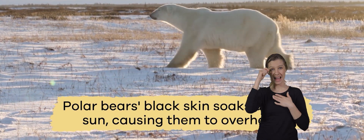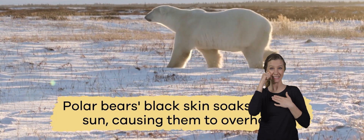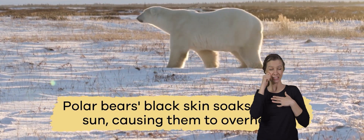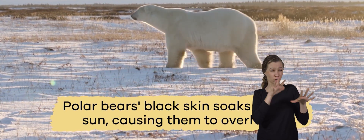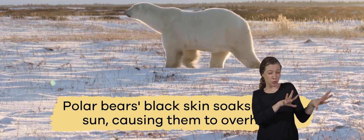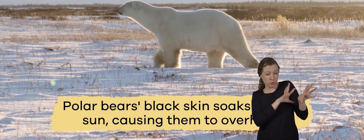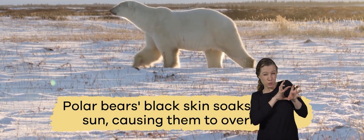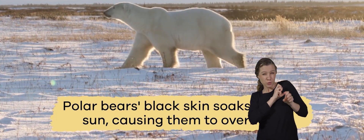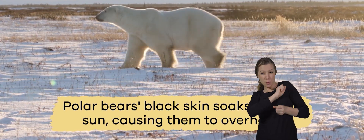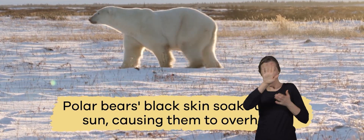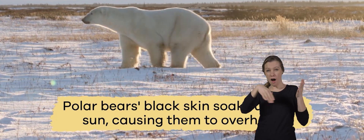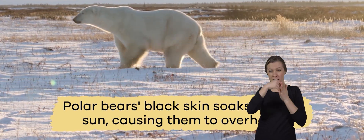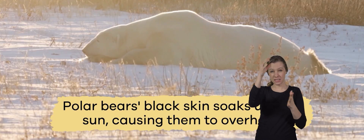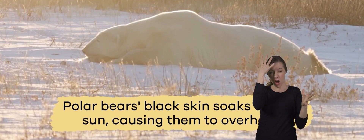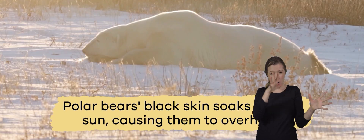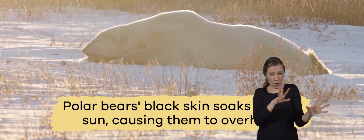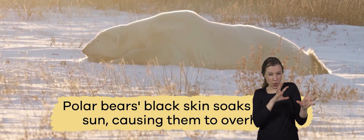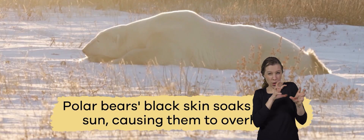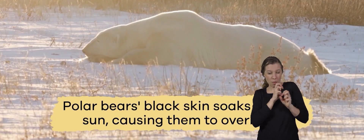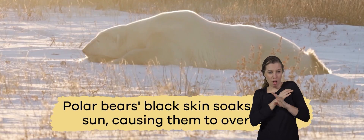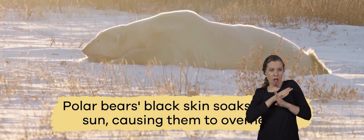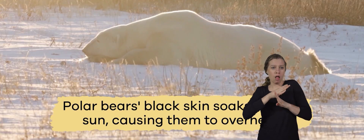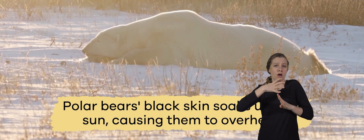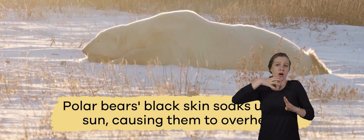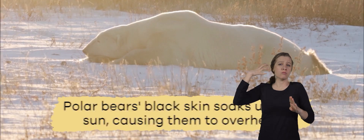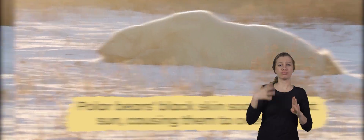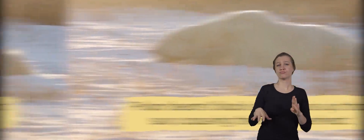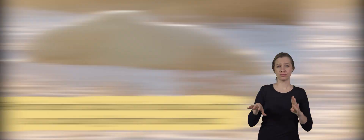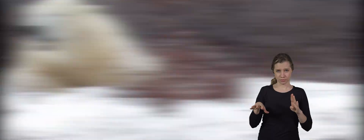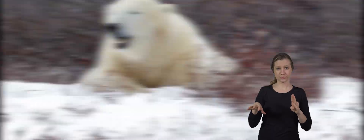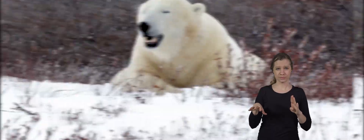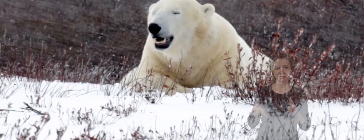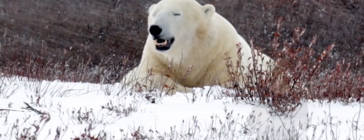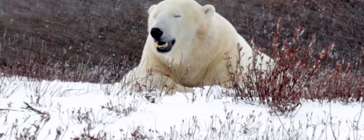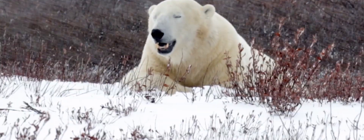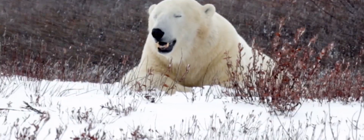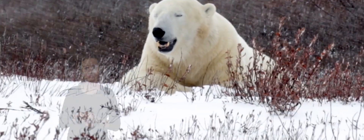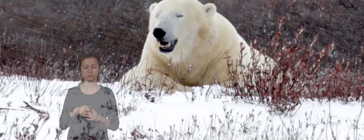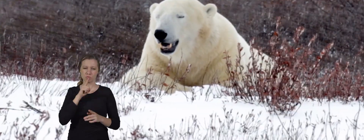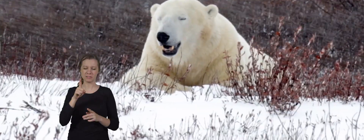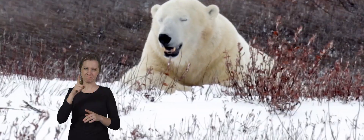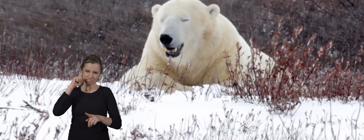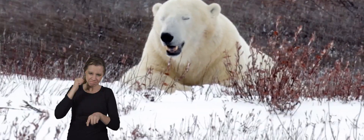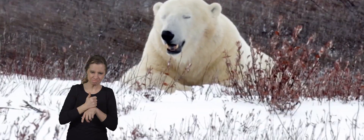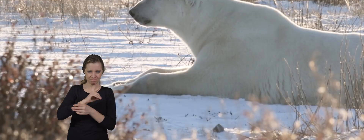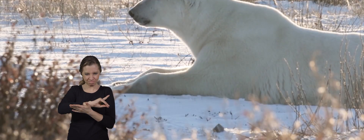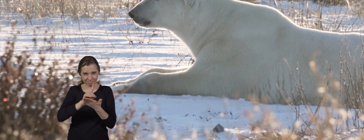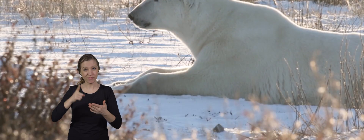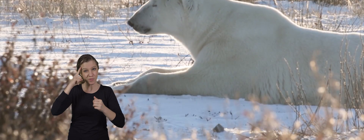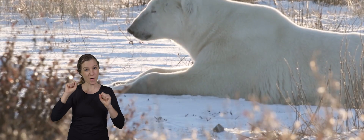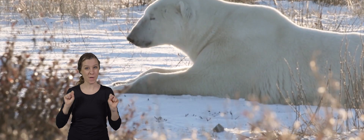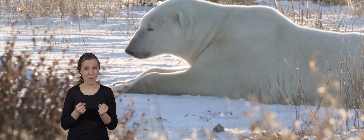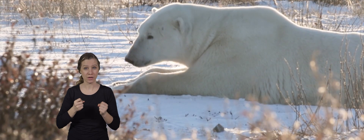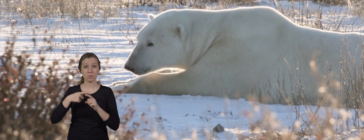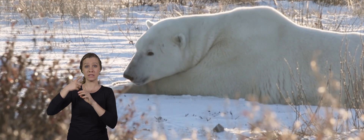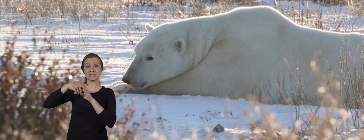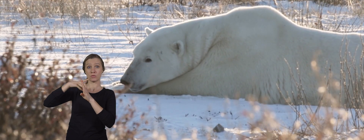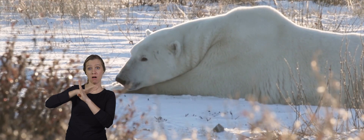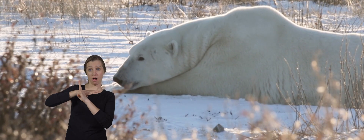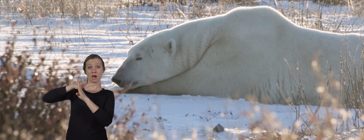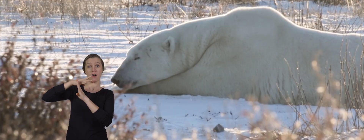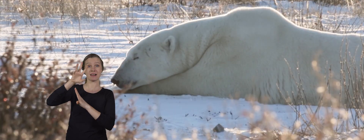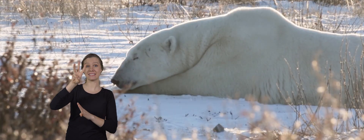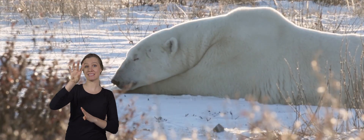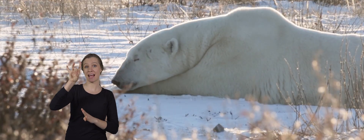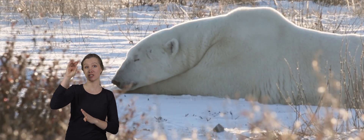skin soaks up that sun, causing them to overheat. They are built for the cold, so when temperatures rise